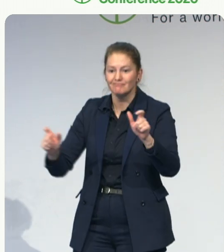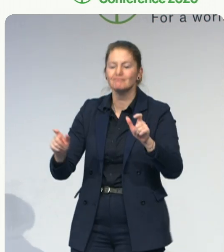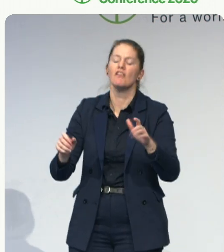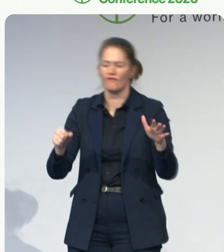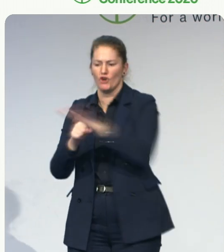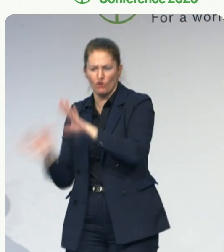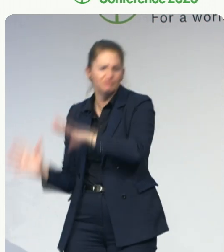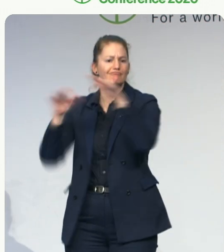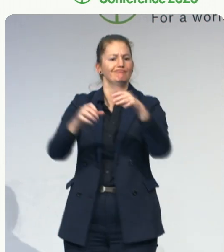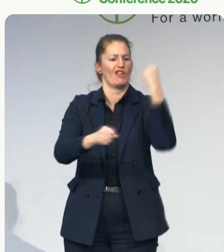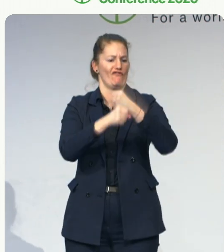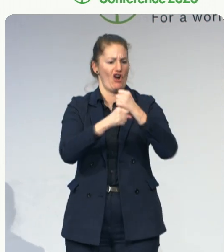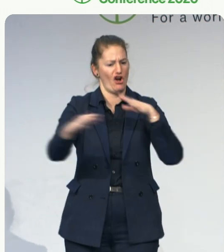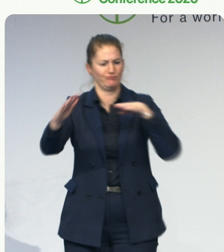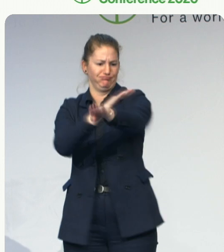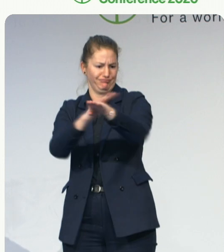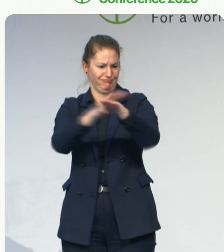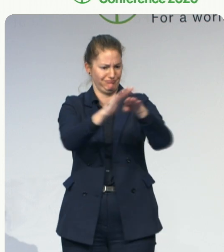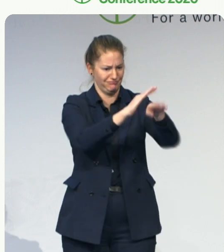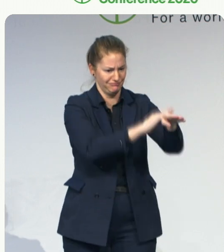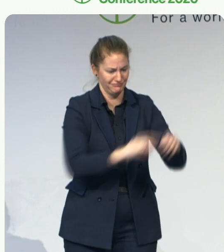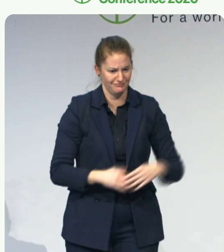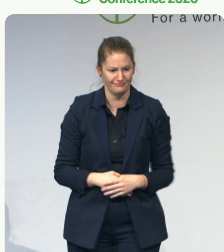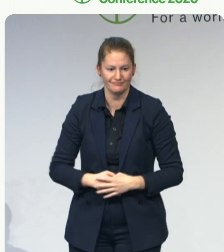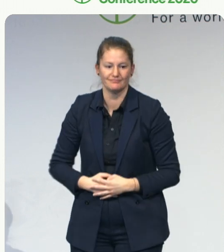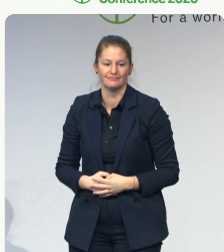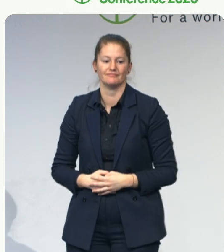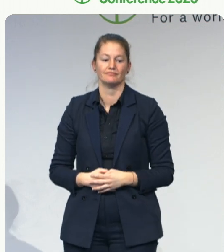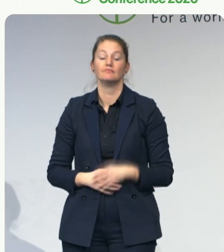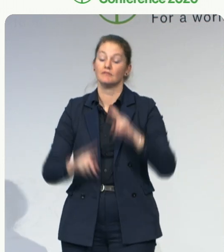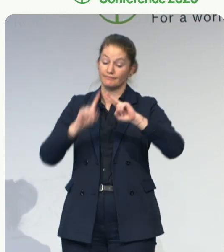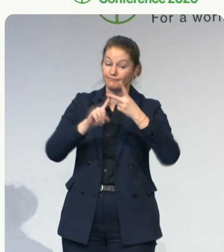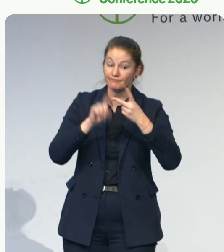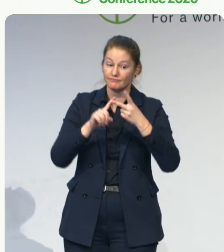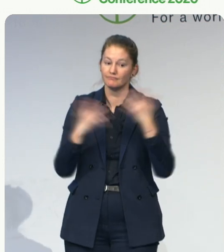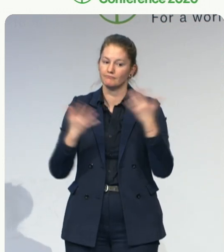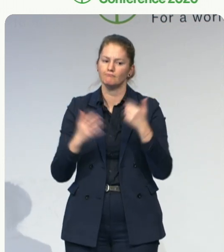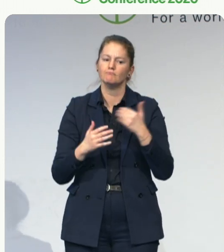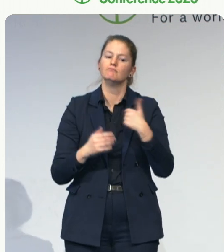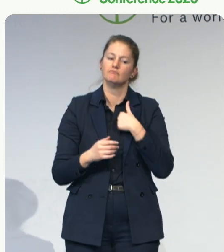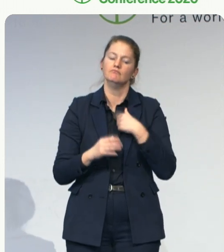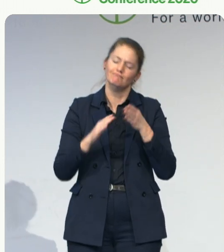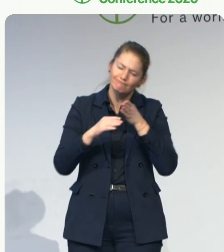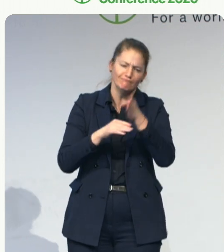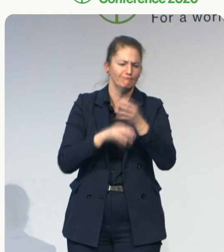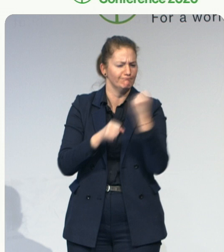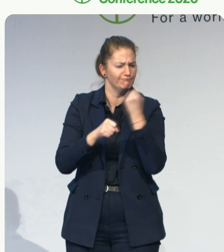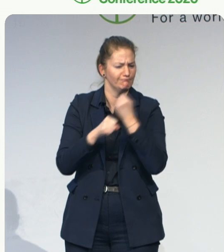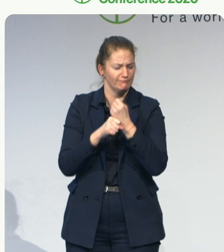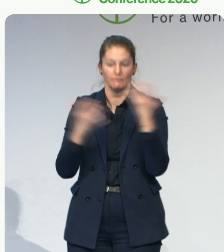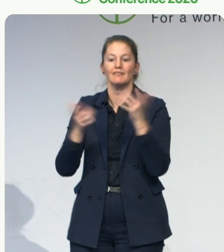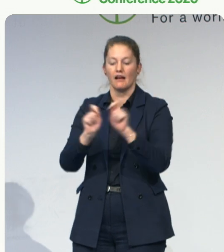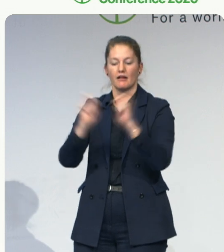the Austrian newspaper Die Presse. Together, we publish each year 2 supplements